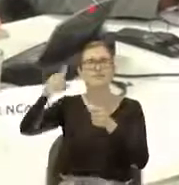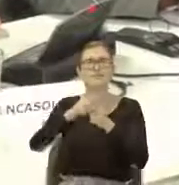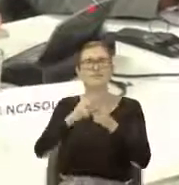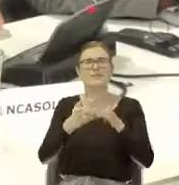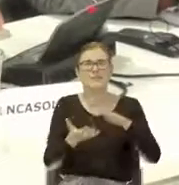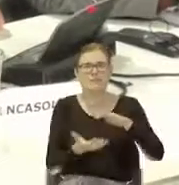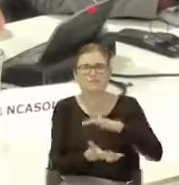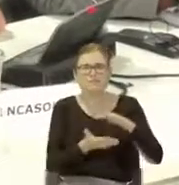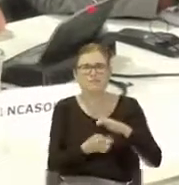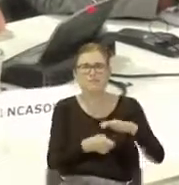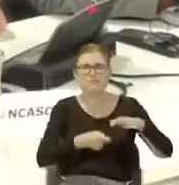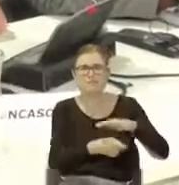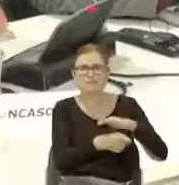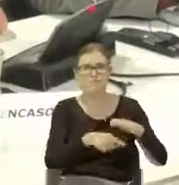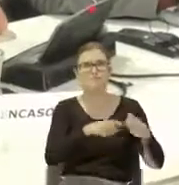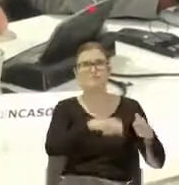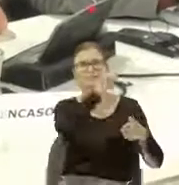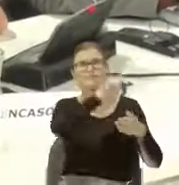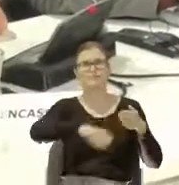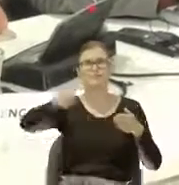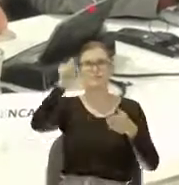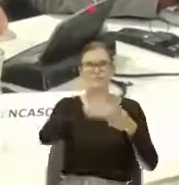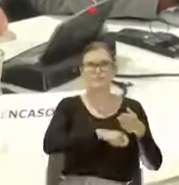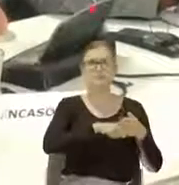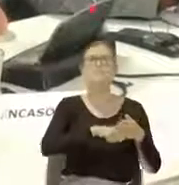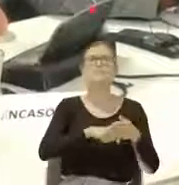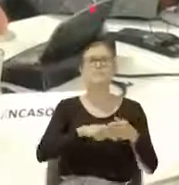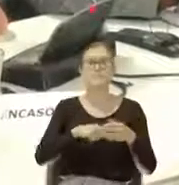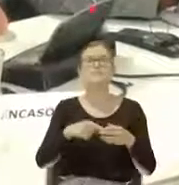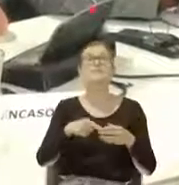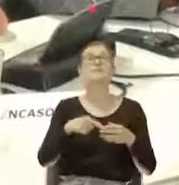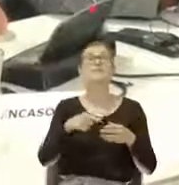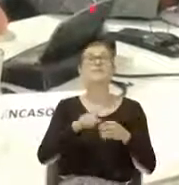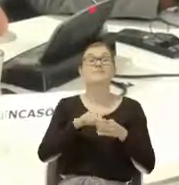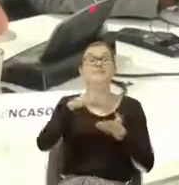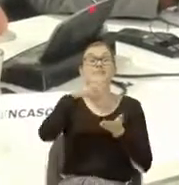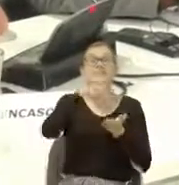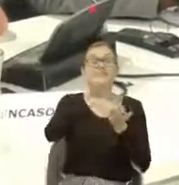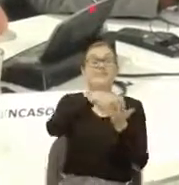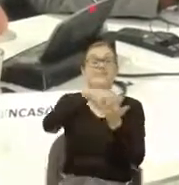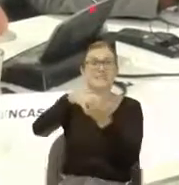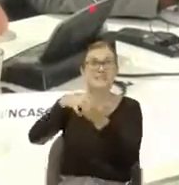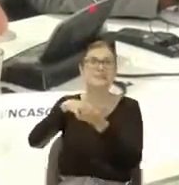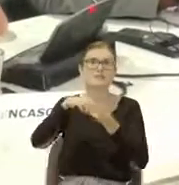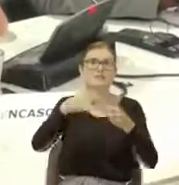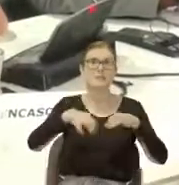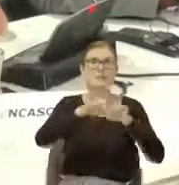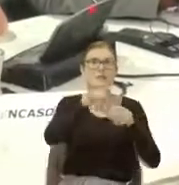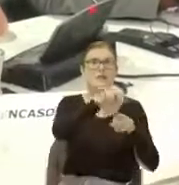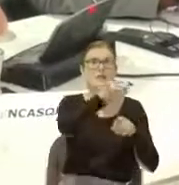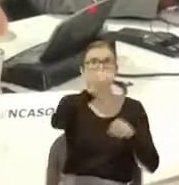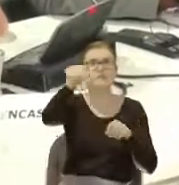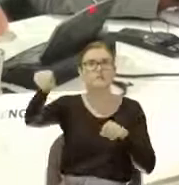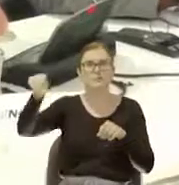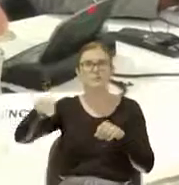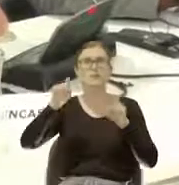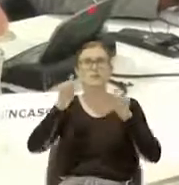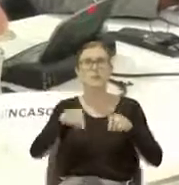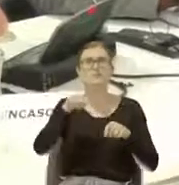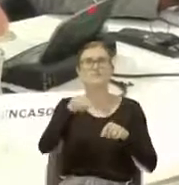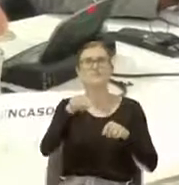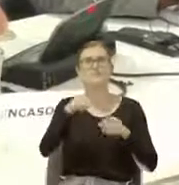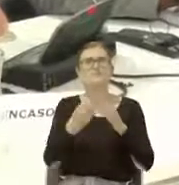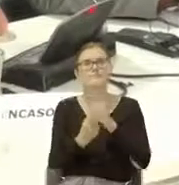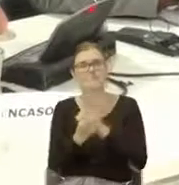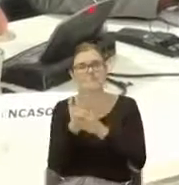neighborhood. We are now participating in Cinitia project promoted by European Union with the aim